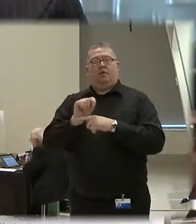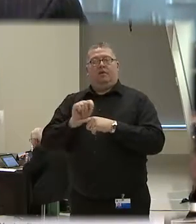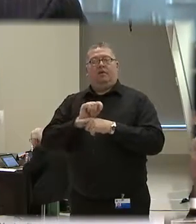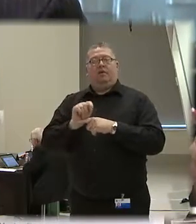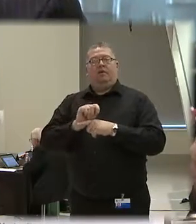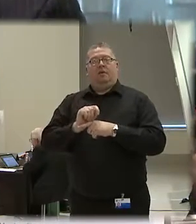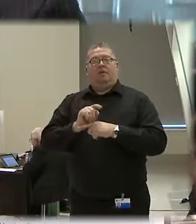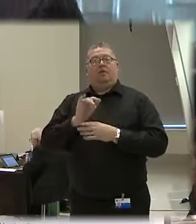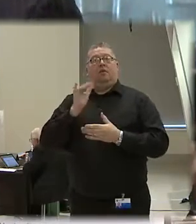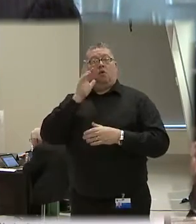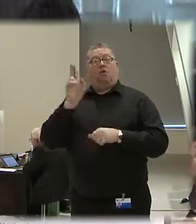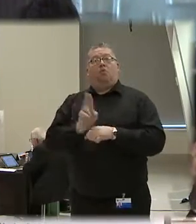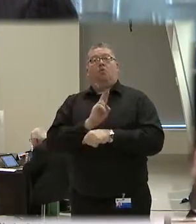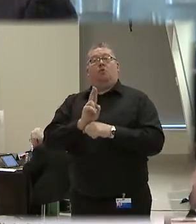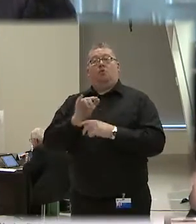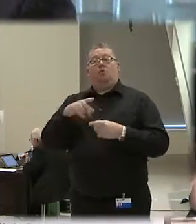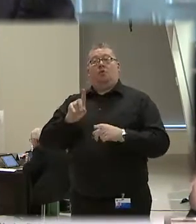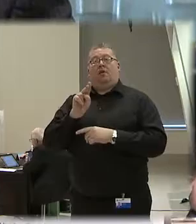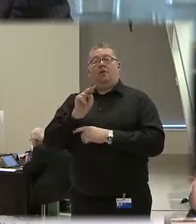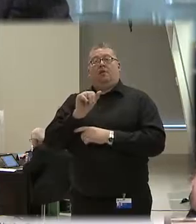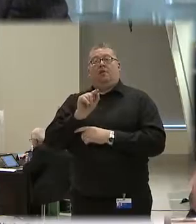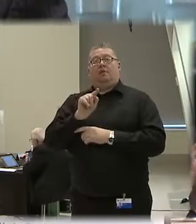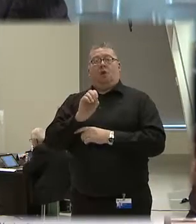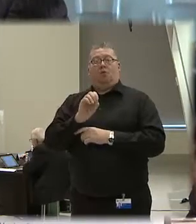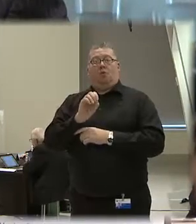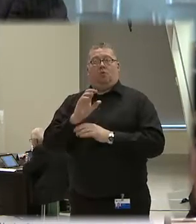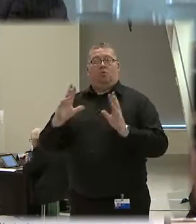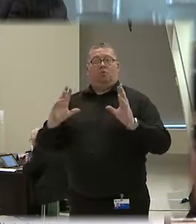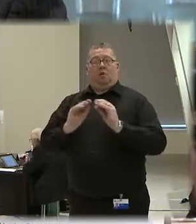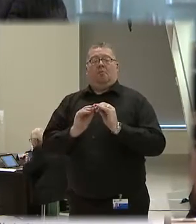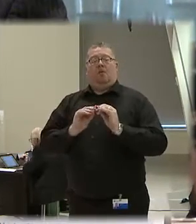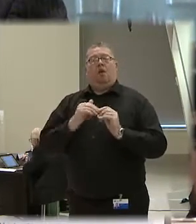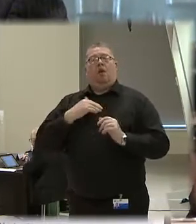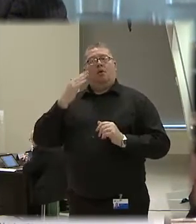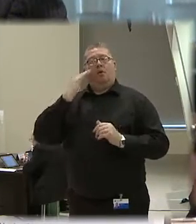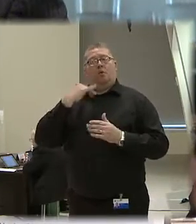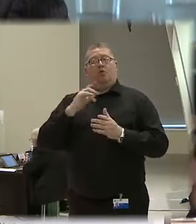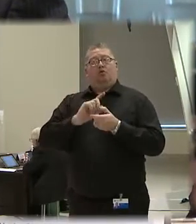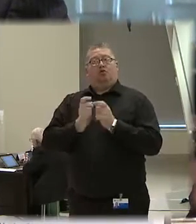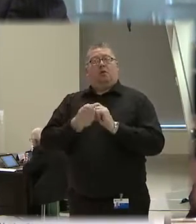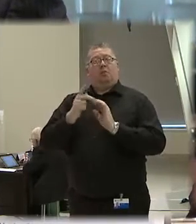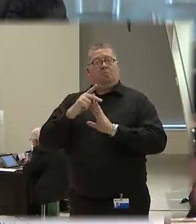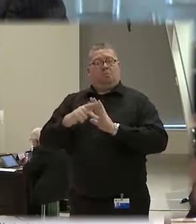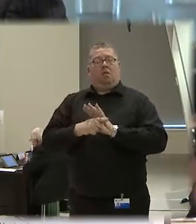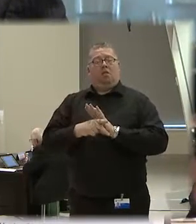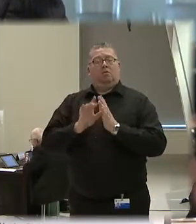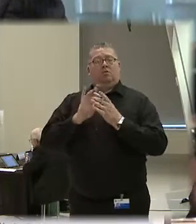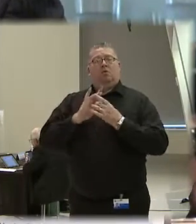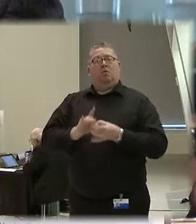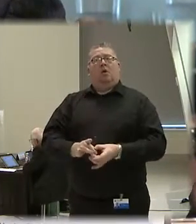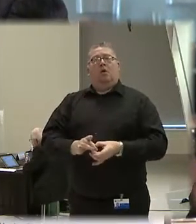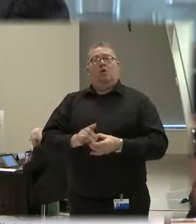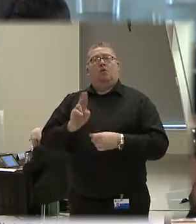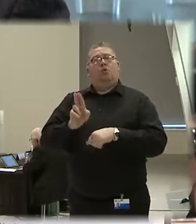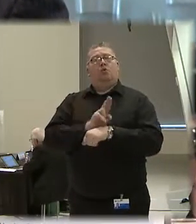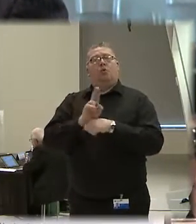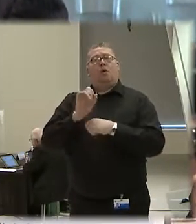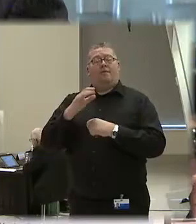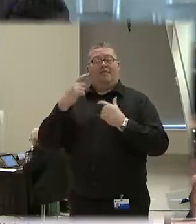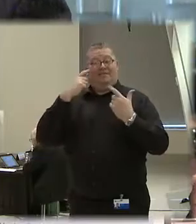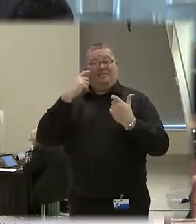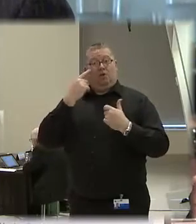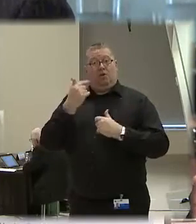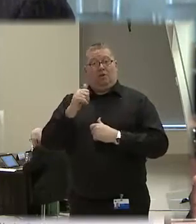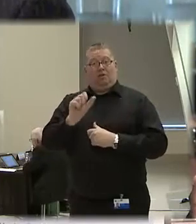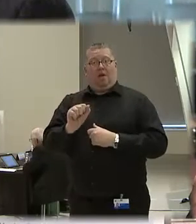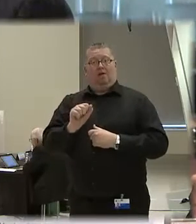we applied during the NATO summit. As I stated, I changed the policy regarding the use of tear gas,